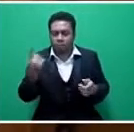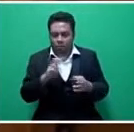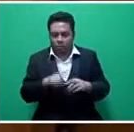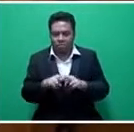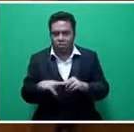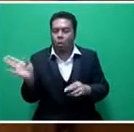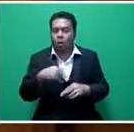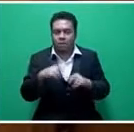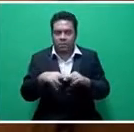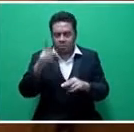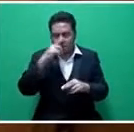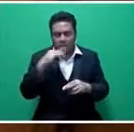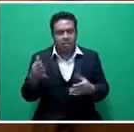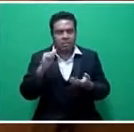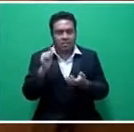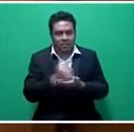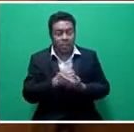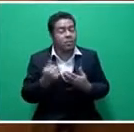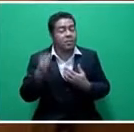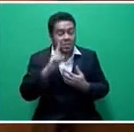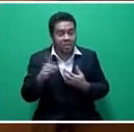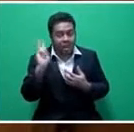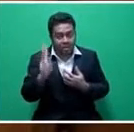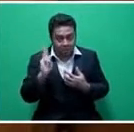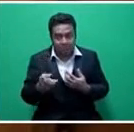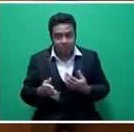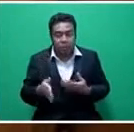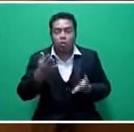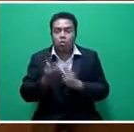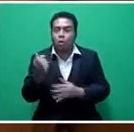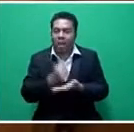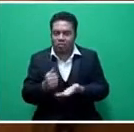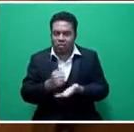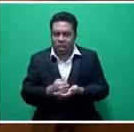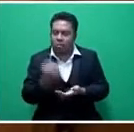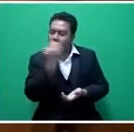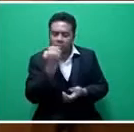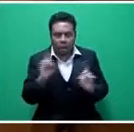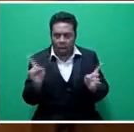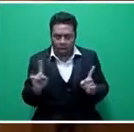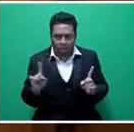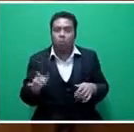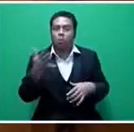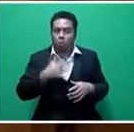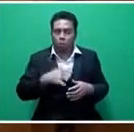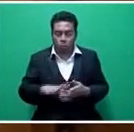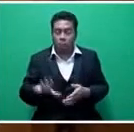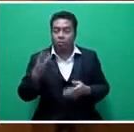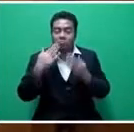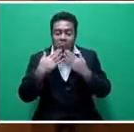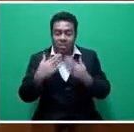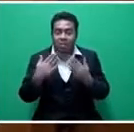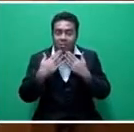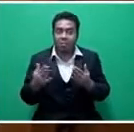Fiji and all Fijians safe. Because they've seen it time and again, through actions and not words. I'd like to once again